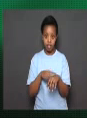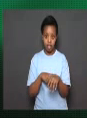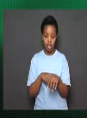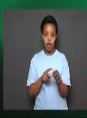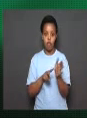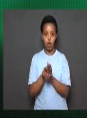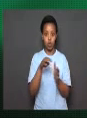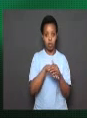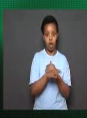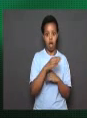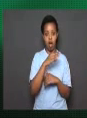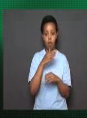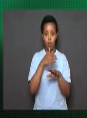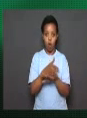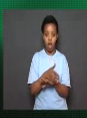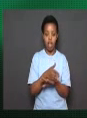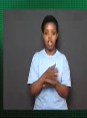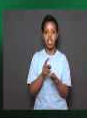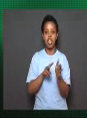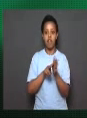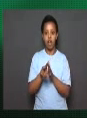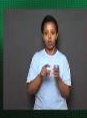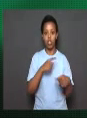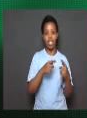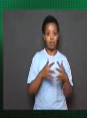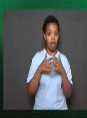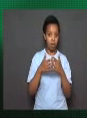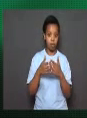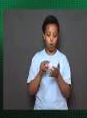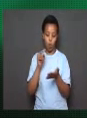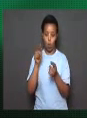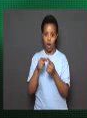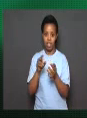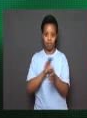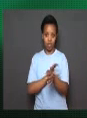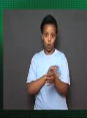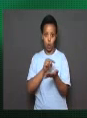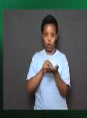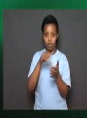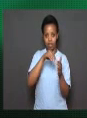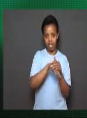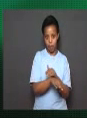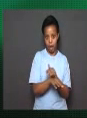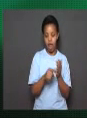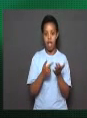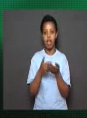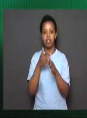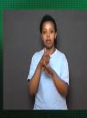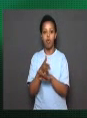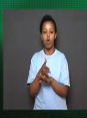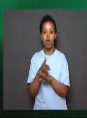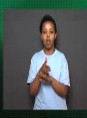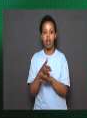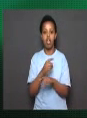cell, genetic material of the virus enters the nucleus of the cell.